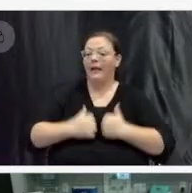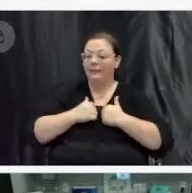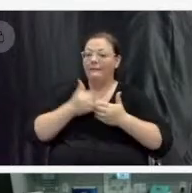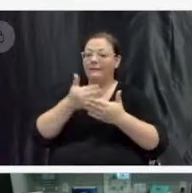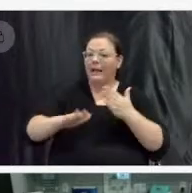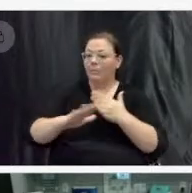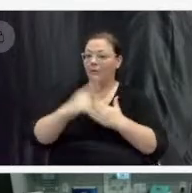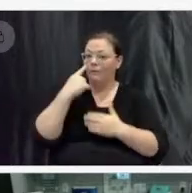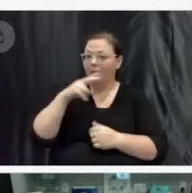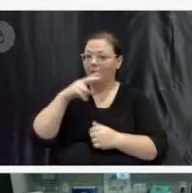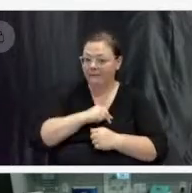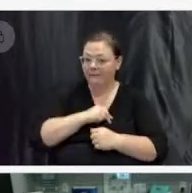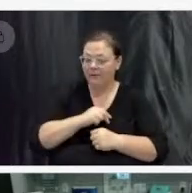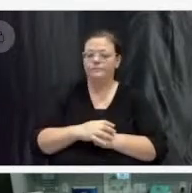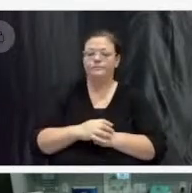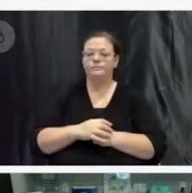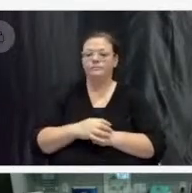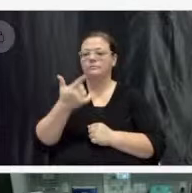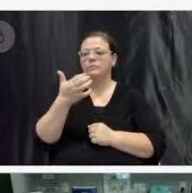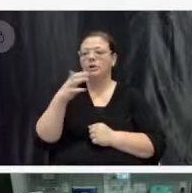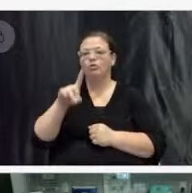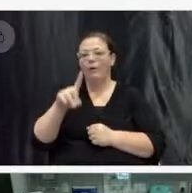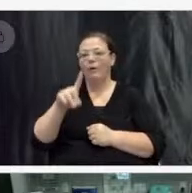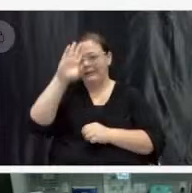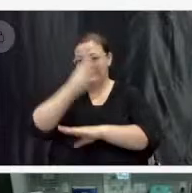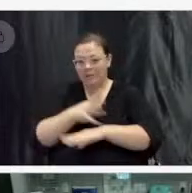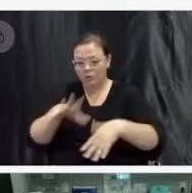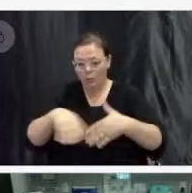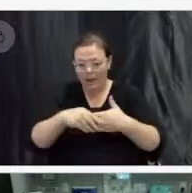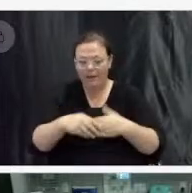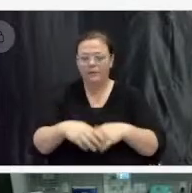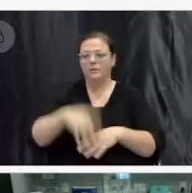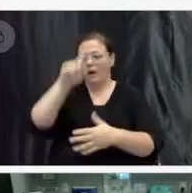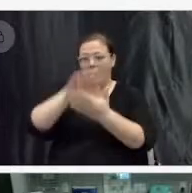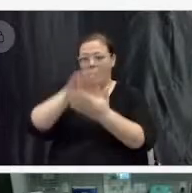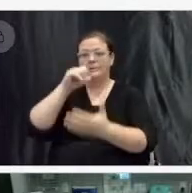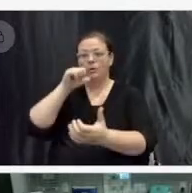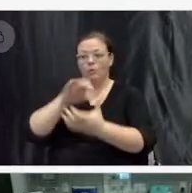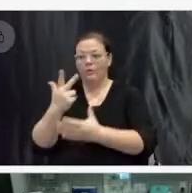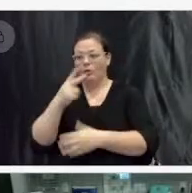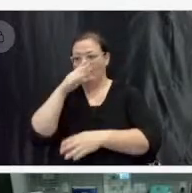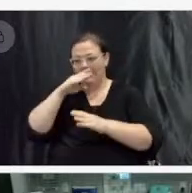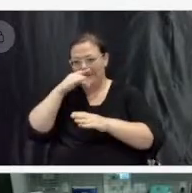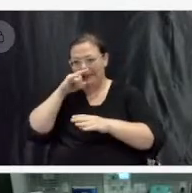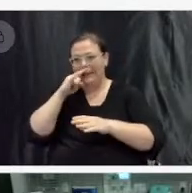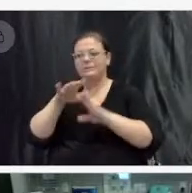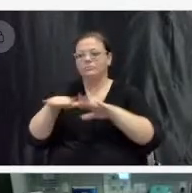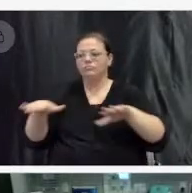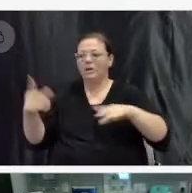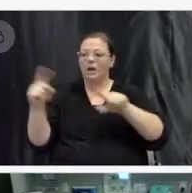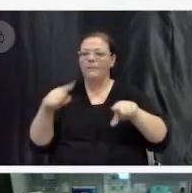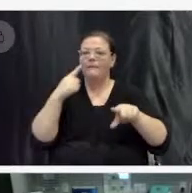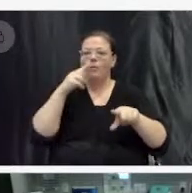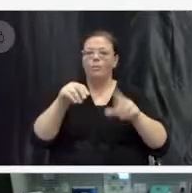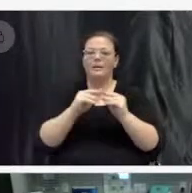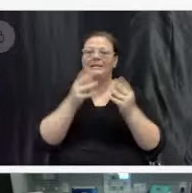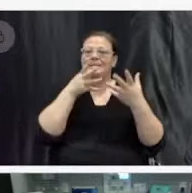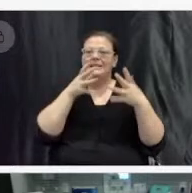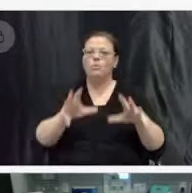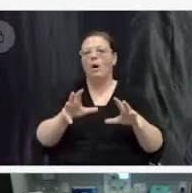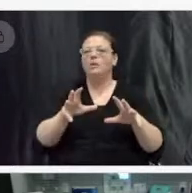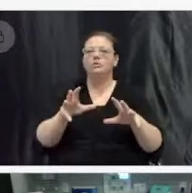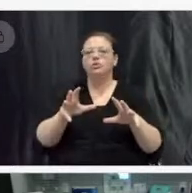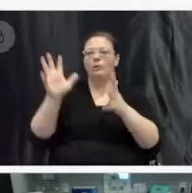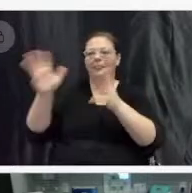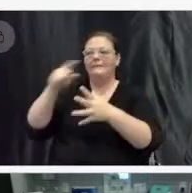neighborhood for Thanksgiving, grandson's wedding, husband, wife, and 3 kids coming into town for a corporate meeting, did not want to be away from their kids